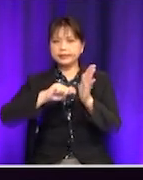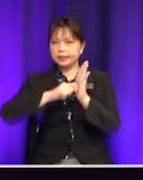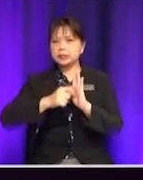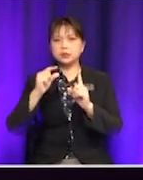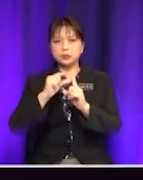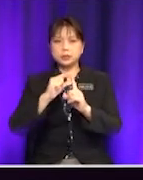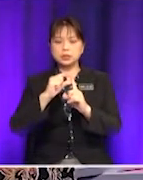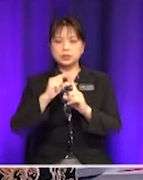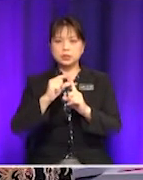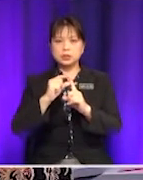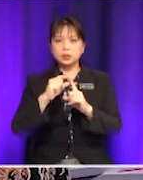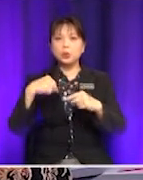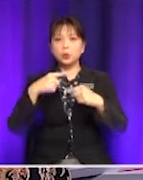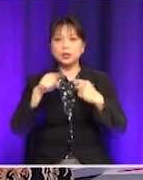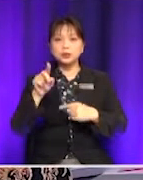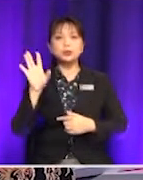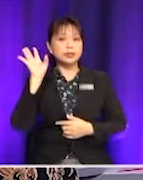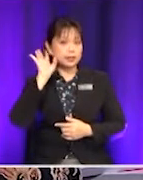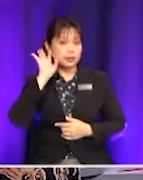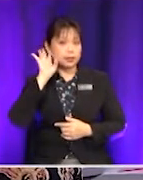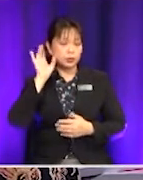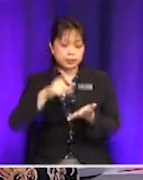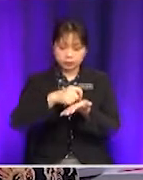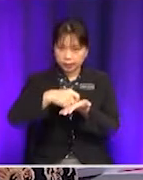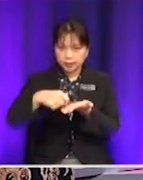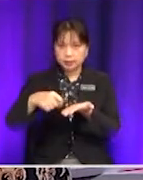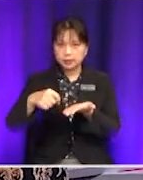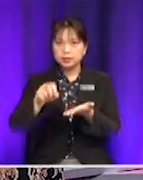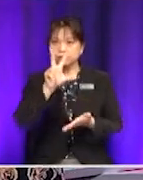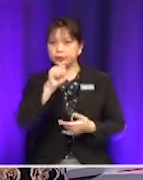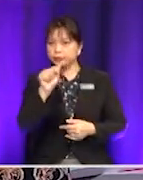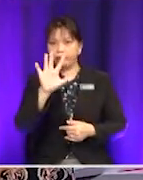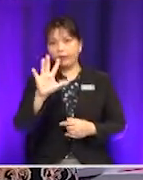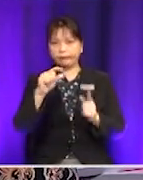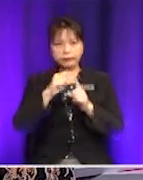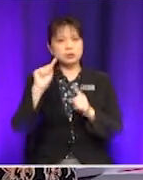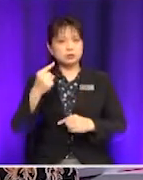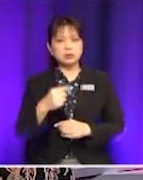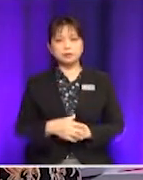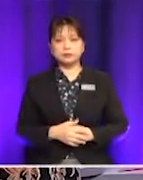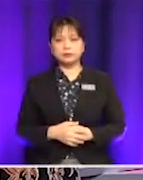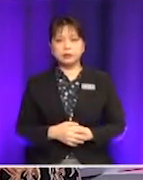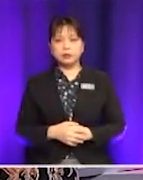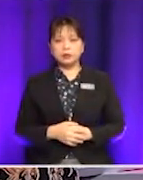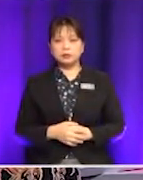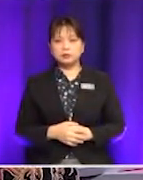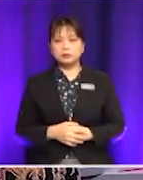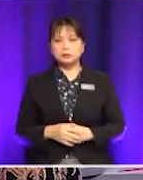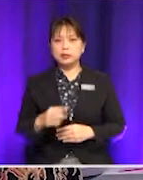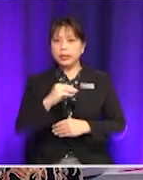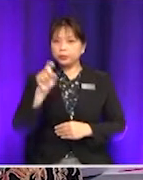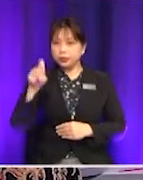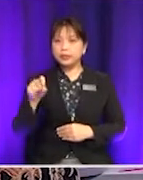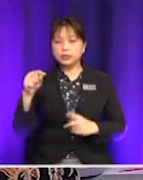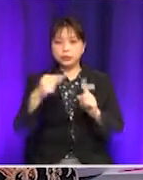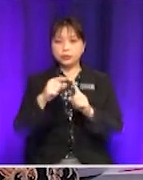word, but just write the words which are related to the keywords earlier. All right? And of course, you need to cross out immediately the options not